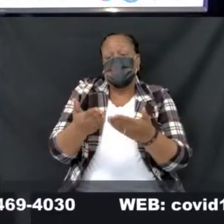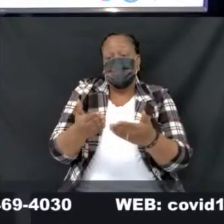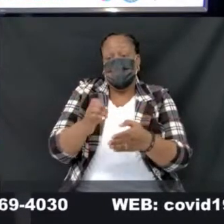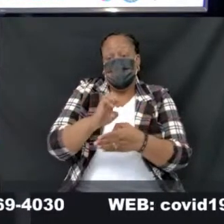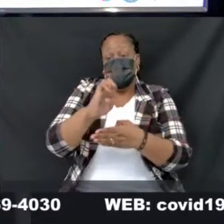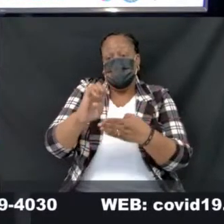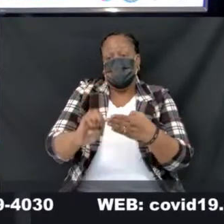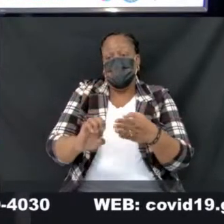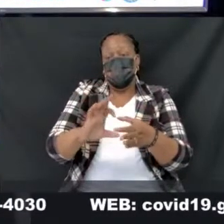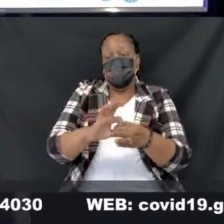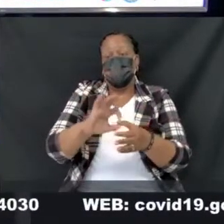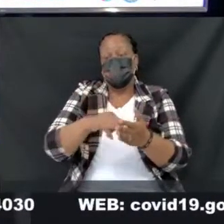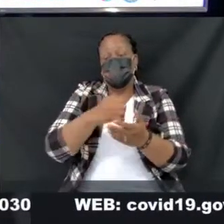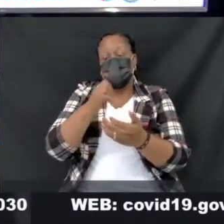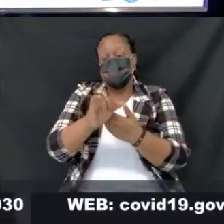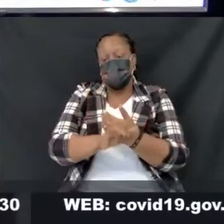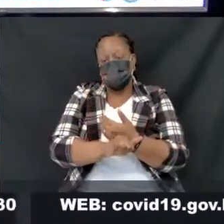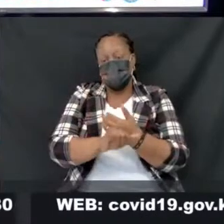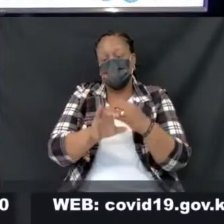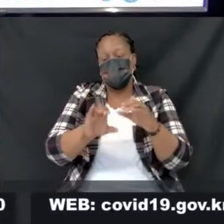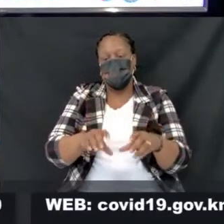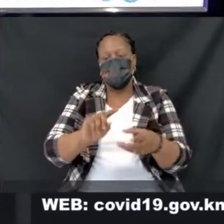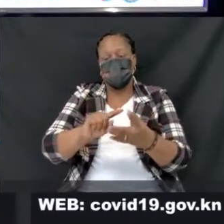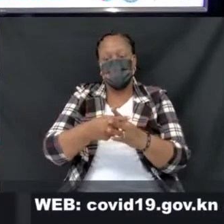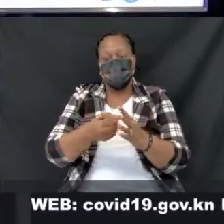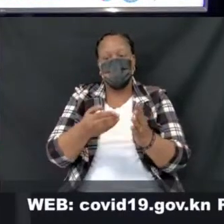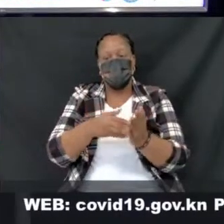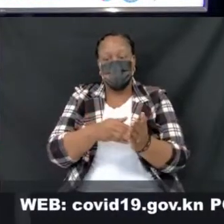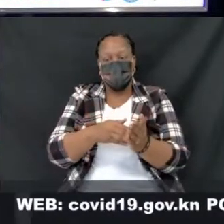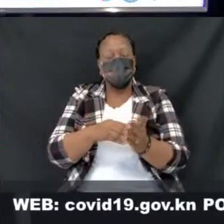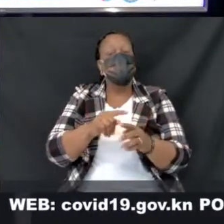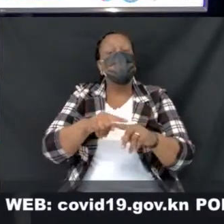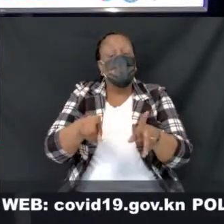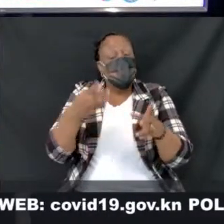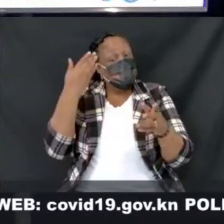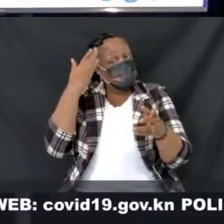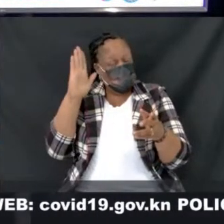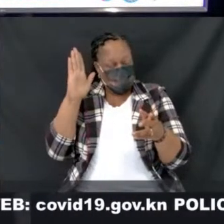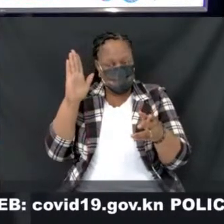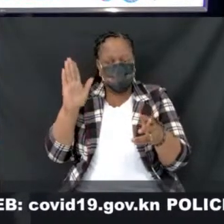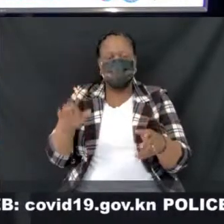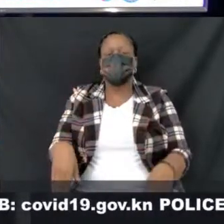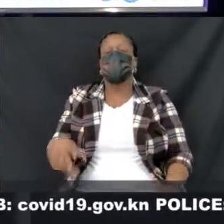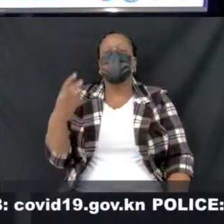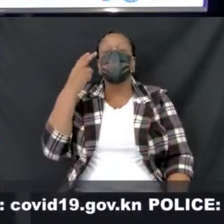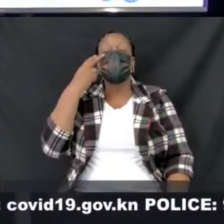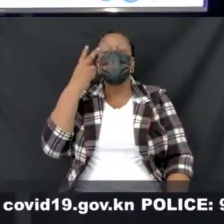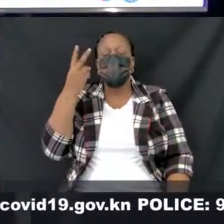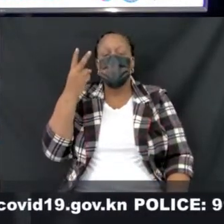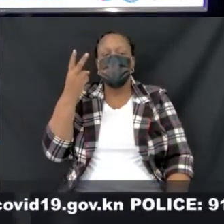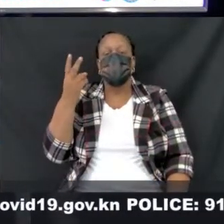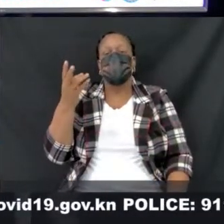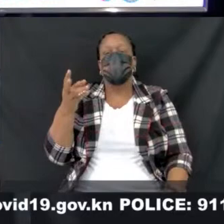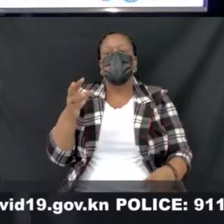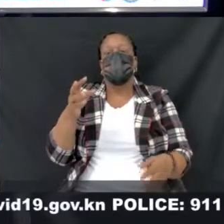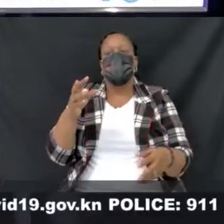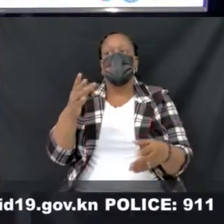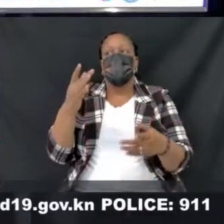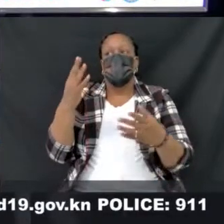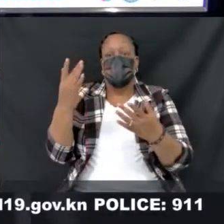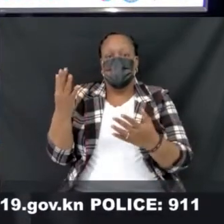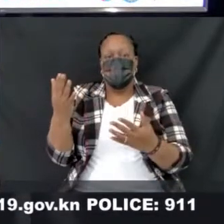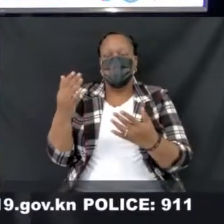your patience and cooperation until such time. We remind bar owners and entertainers